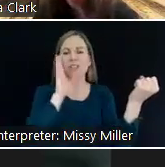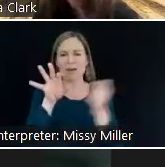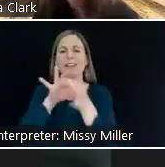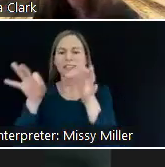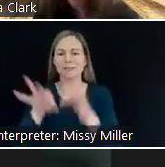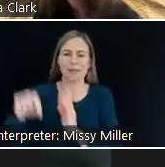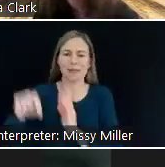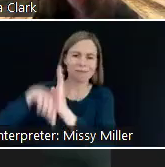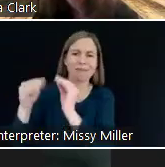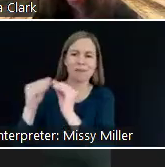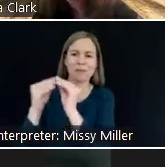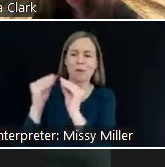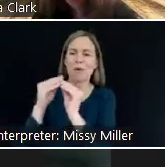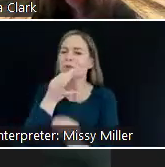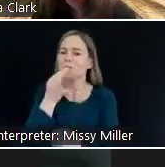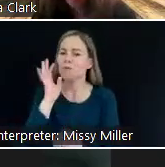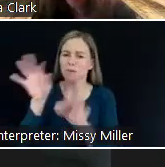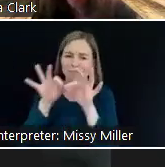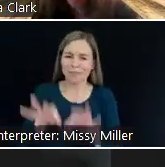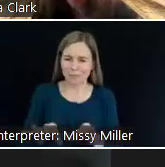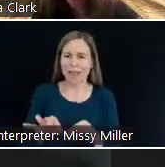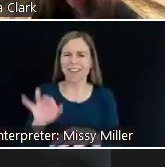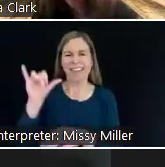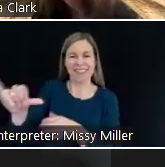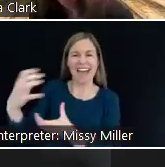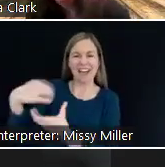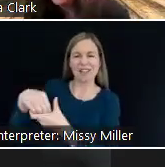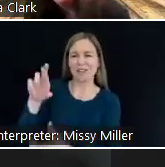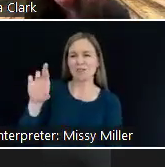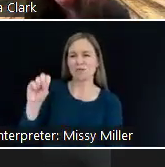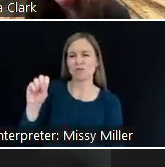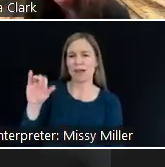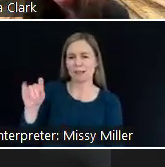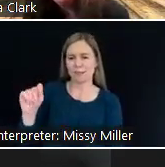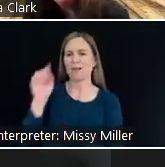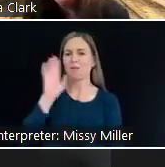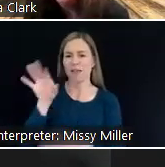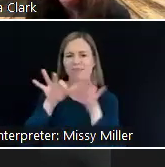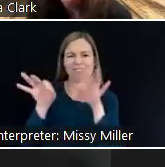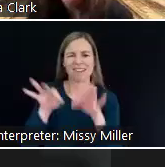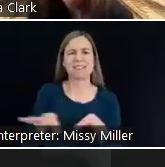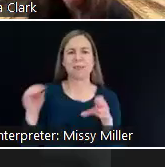and I'm actually going to talk a little bit about respite, if that's okay. Sure.